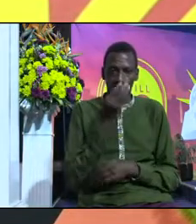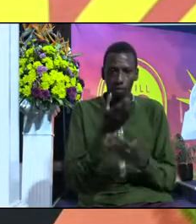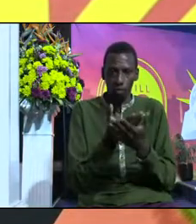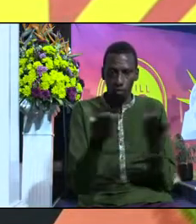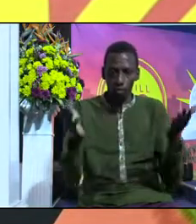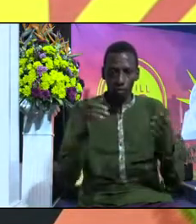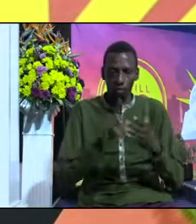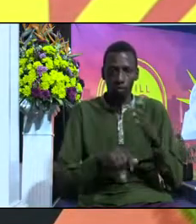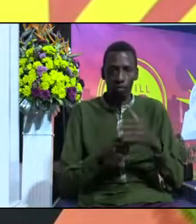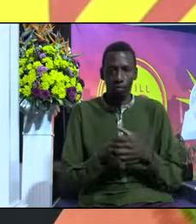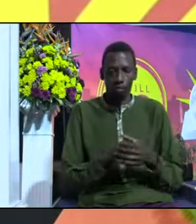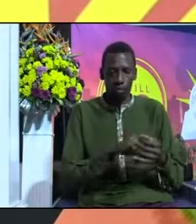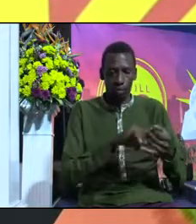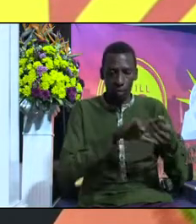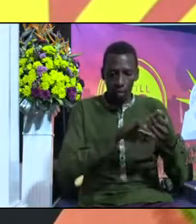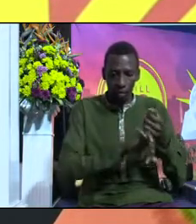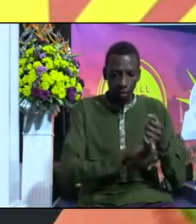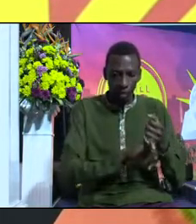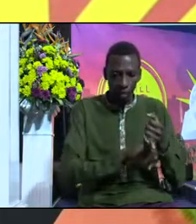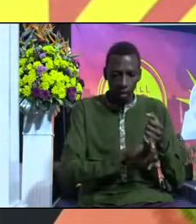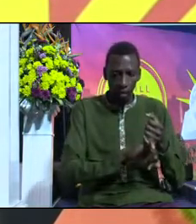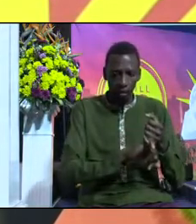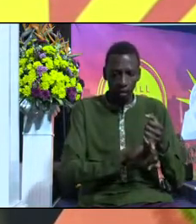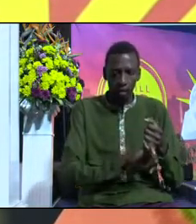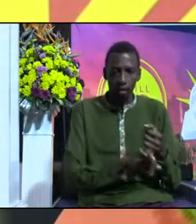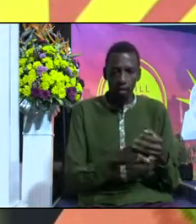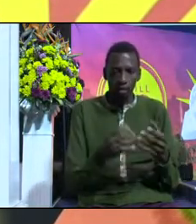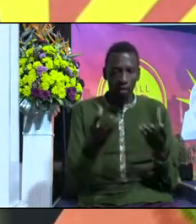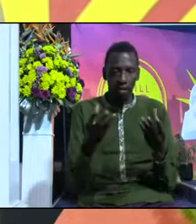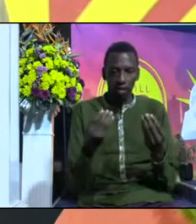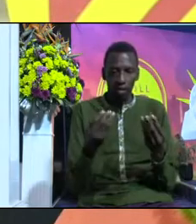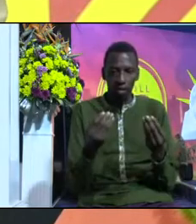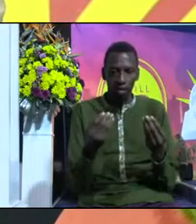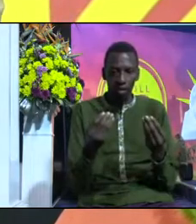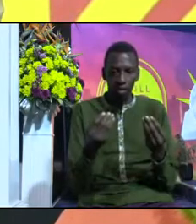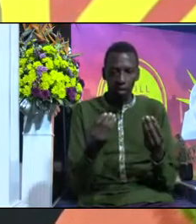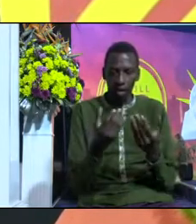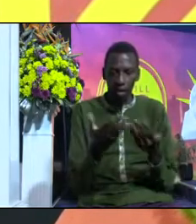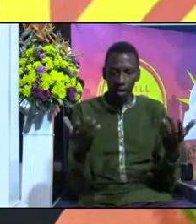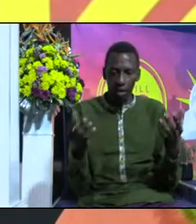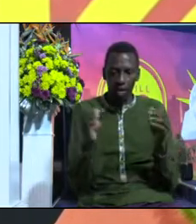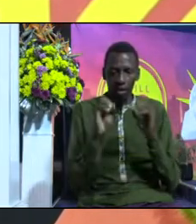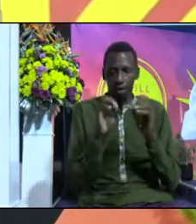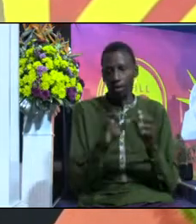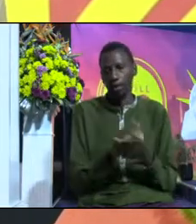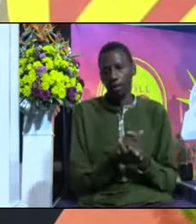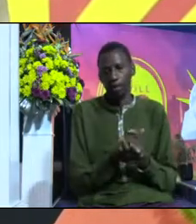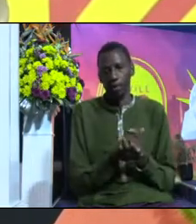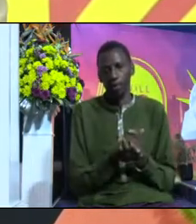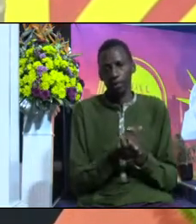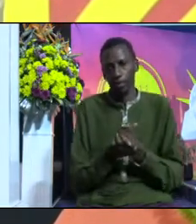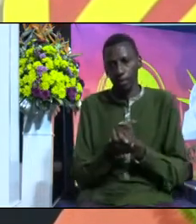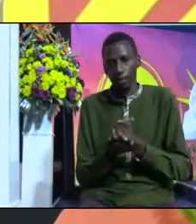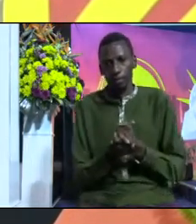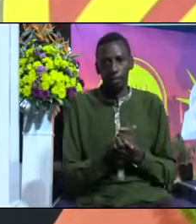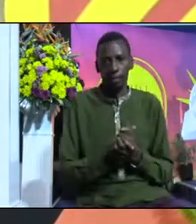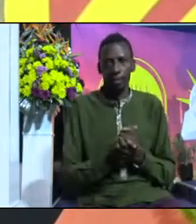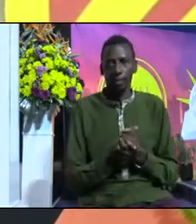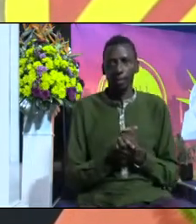that marriage is not easy stuff. I can tell you, it's not easy.